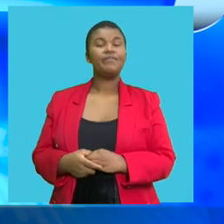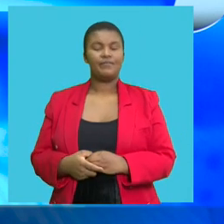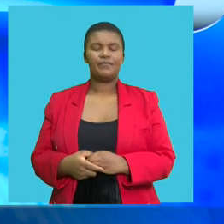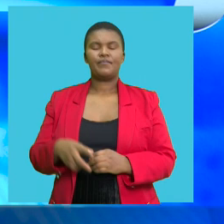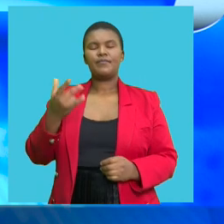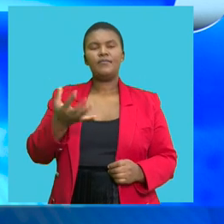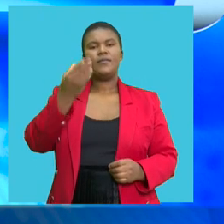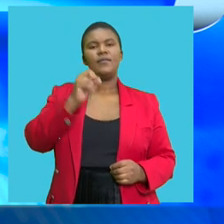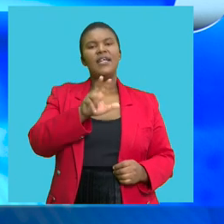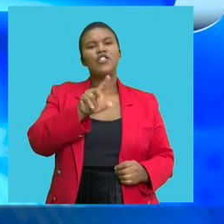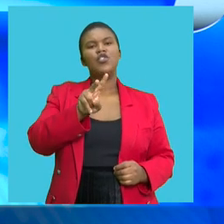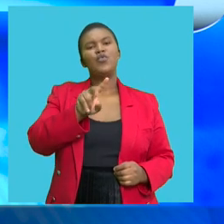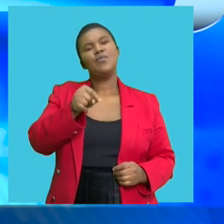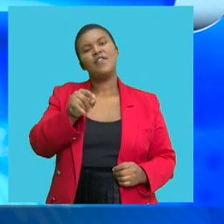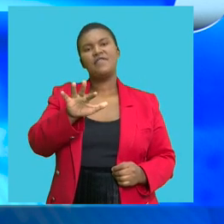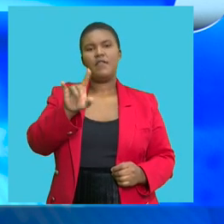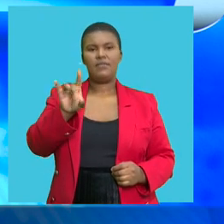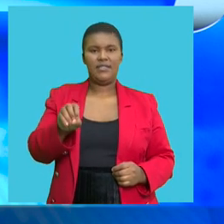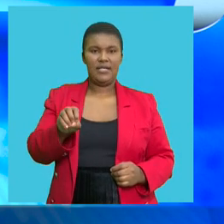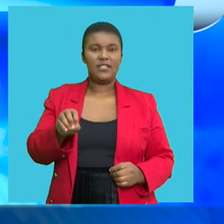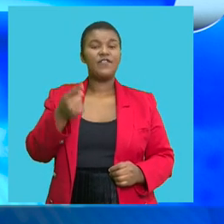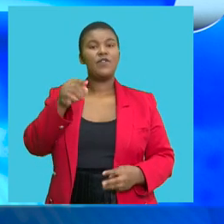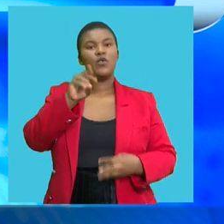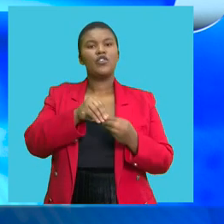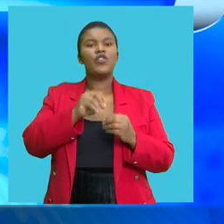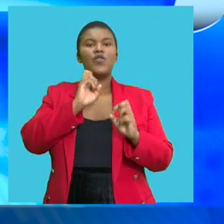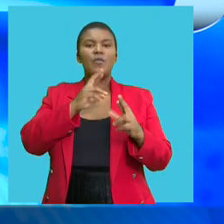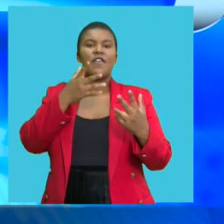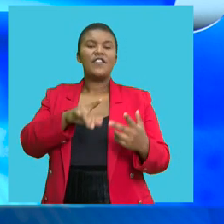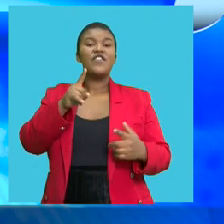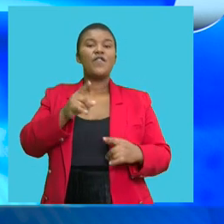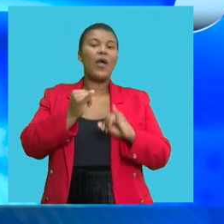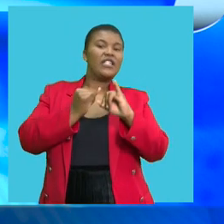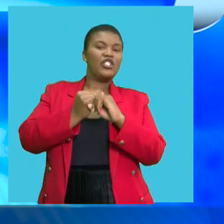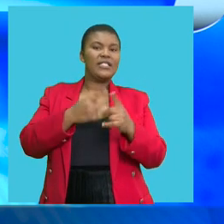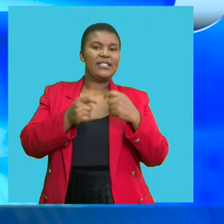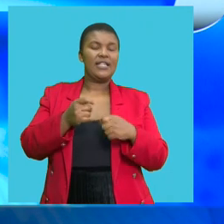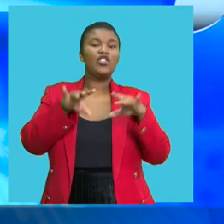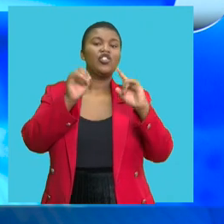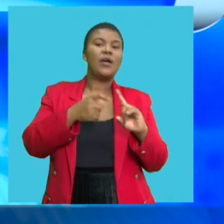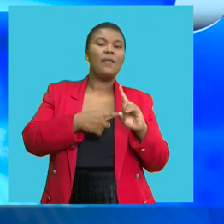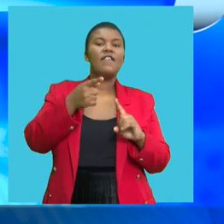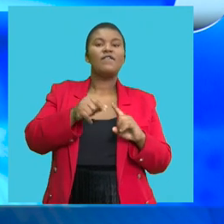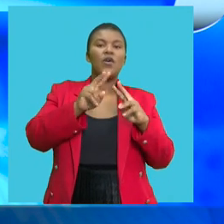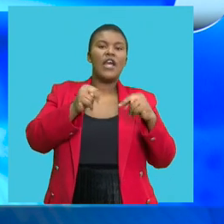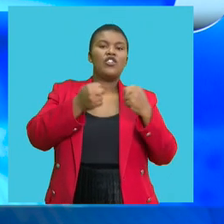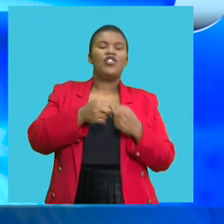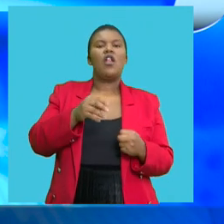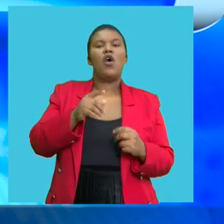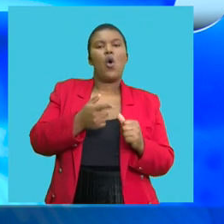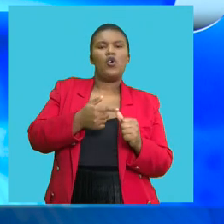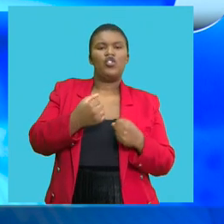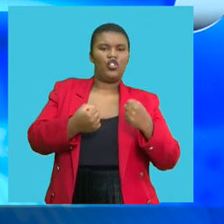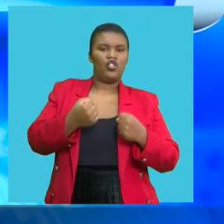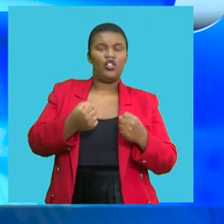approximately 82.5% of the total reported industry sales. Chairperson of the National Automobile